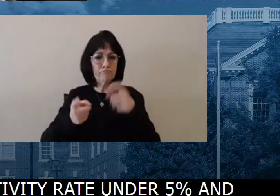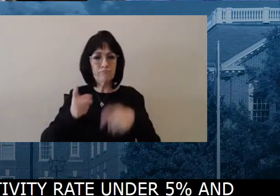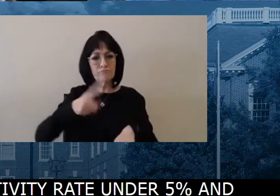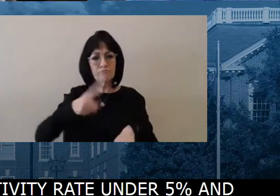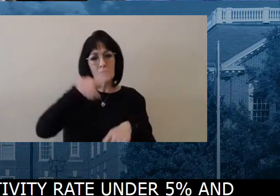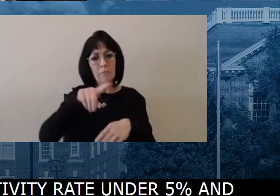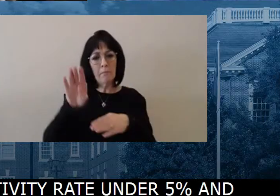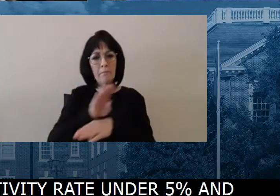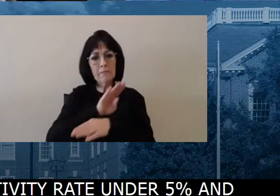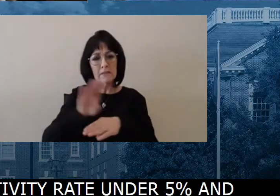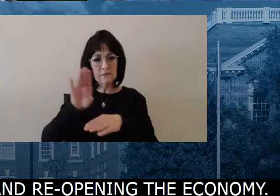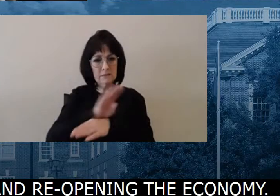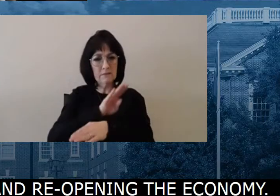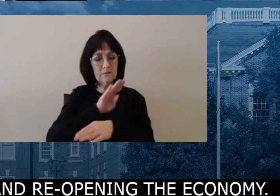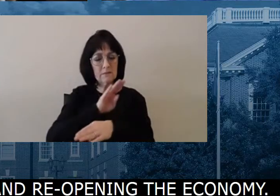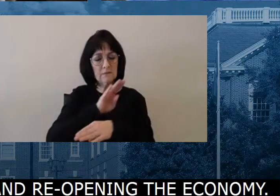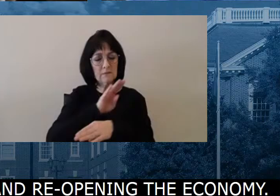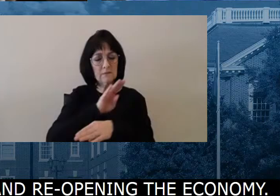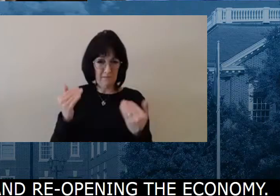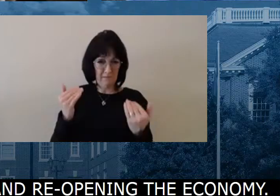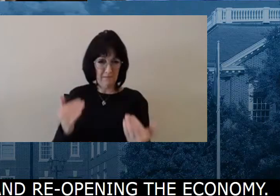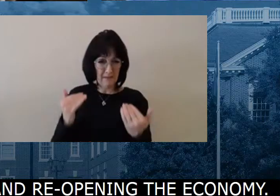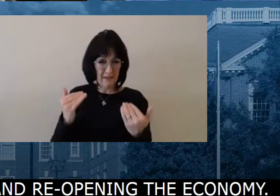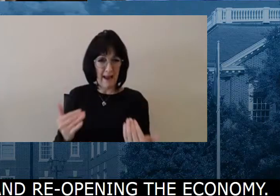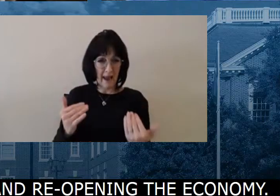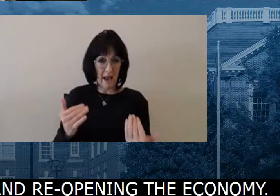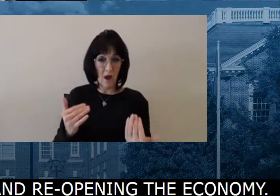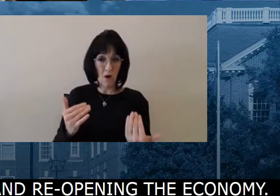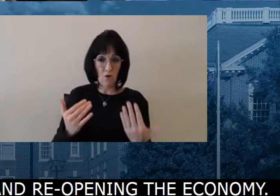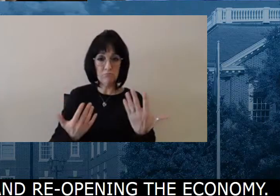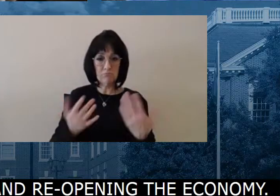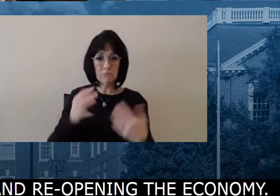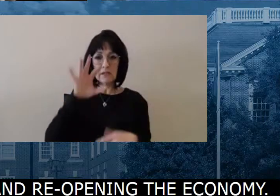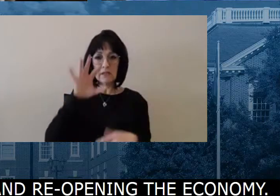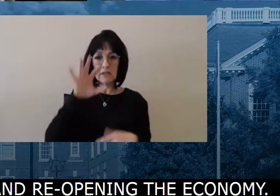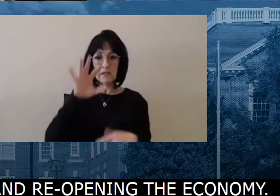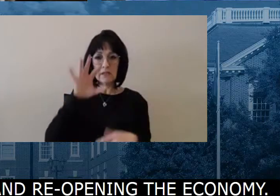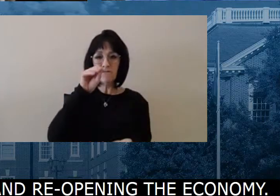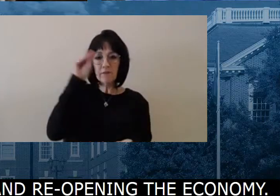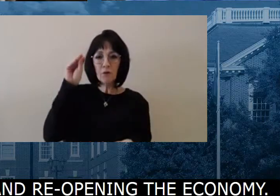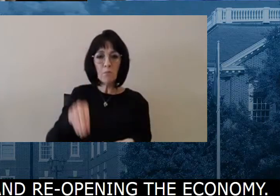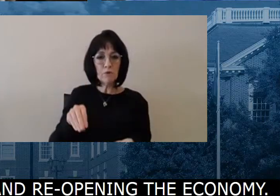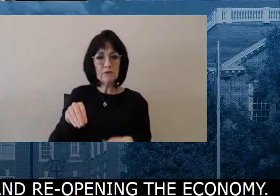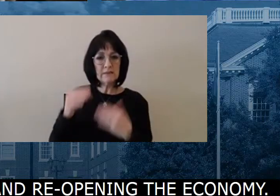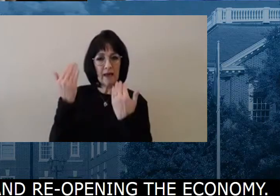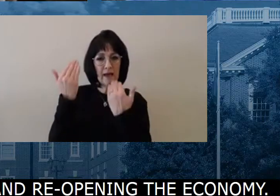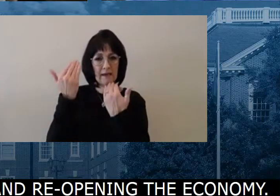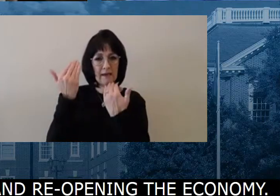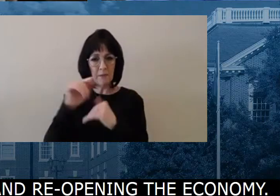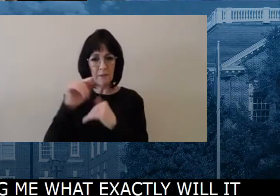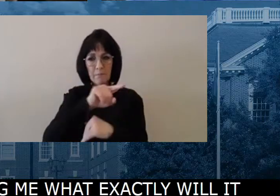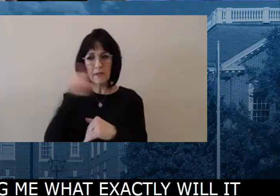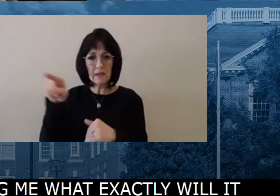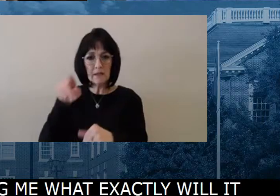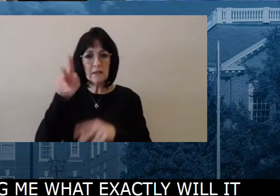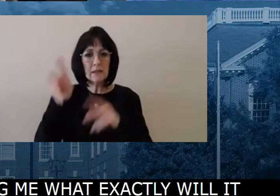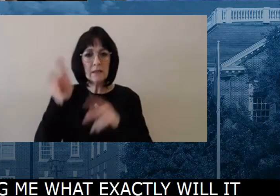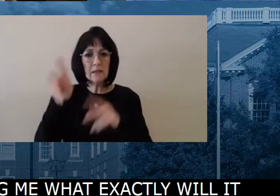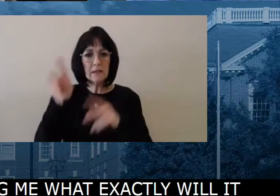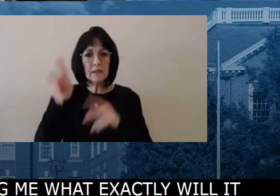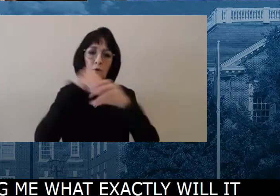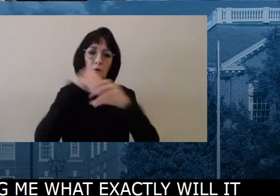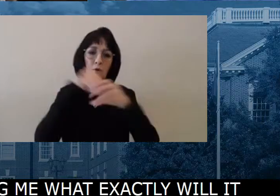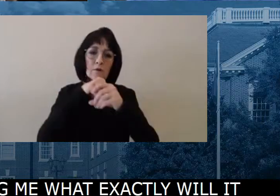even further? We're at 50% for many of these. I mean, that's kind of the furthest they've gone for an entire year.